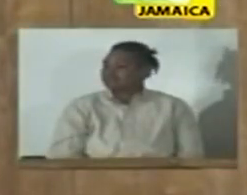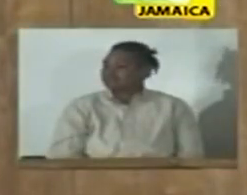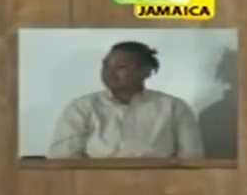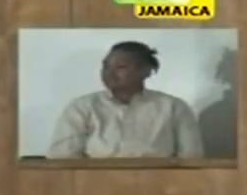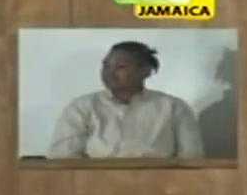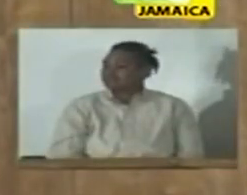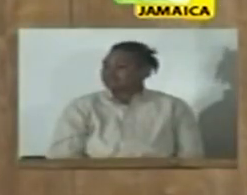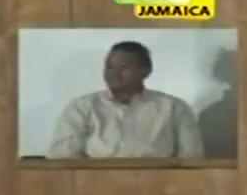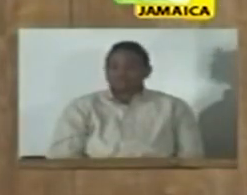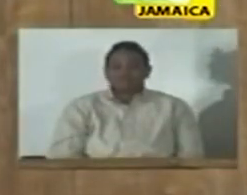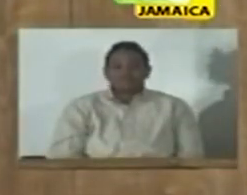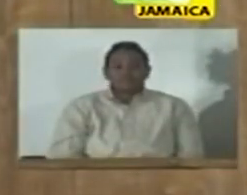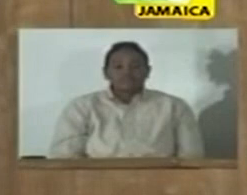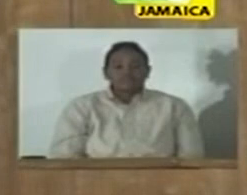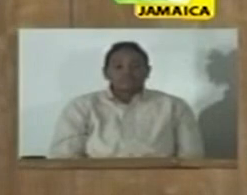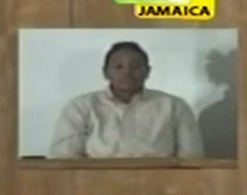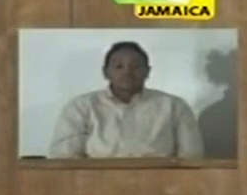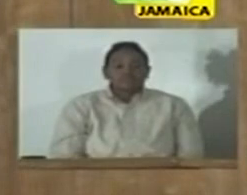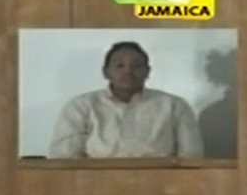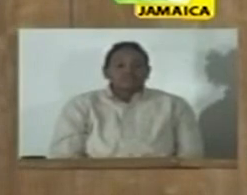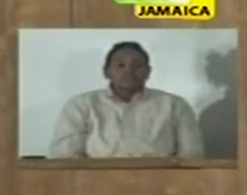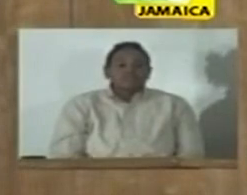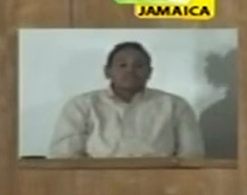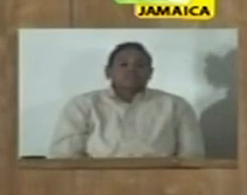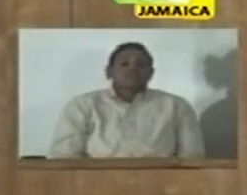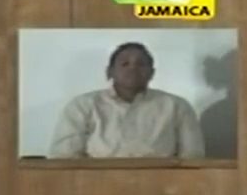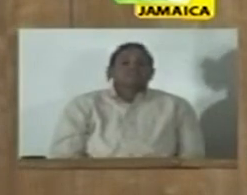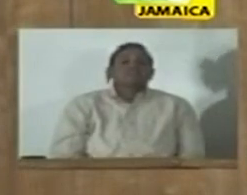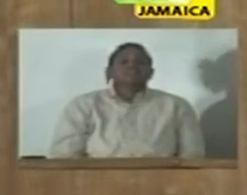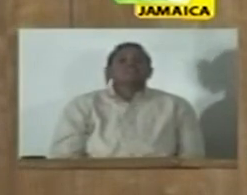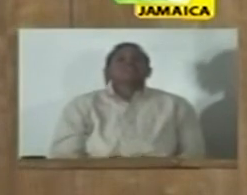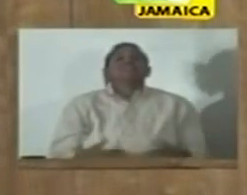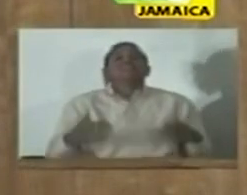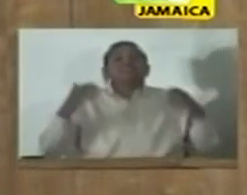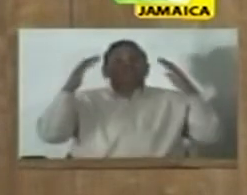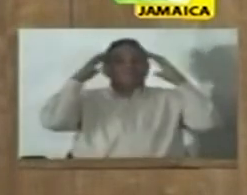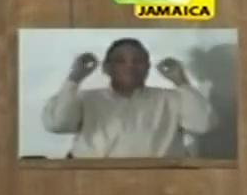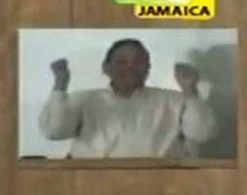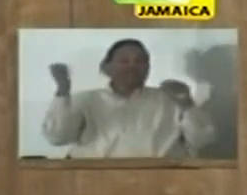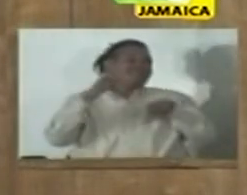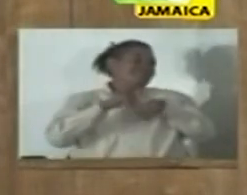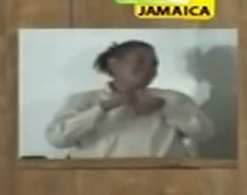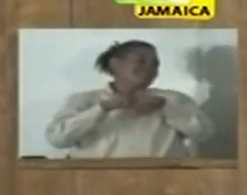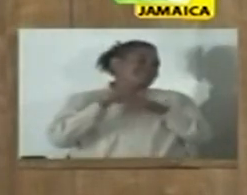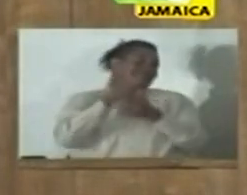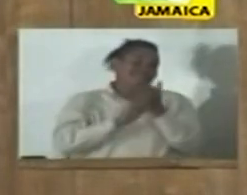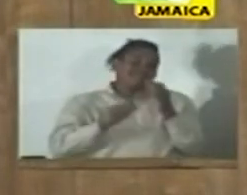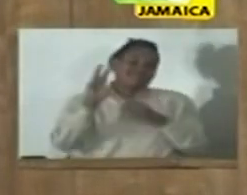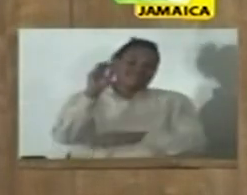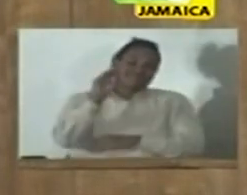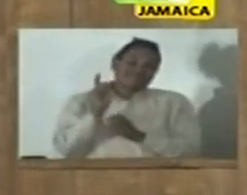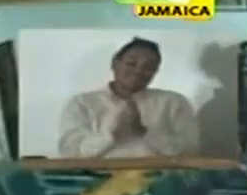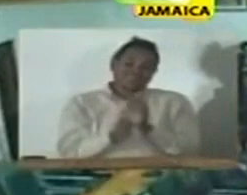Mr. President, all the amount of time taken from my look at 30 minutes, I'm going to get them back, sir?